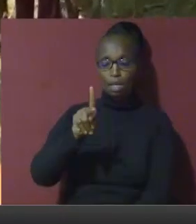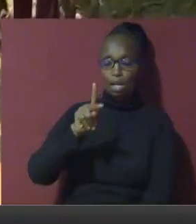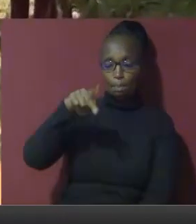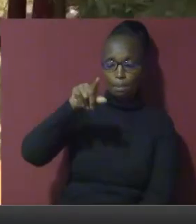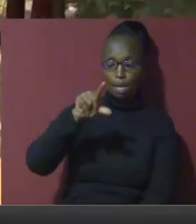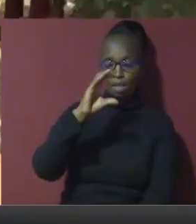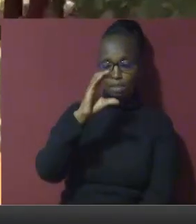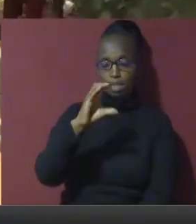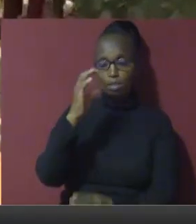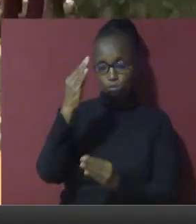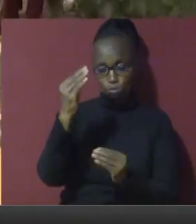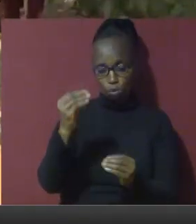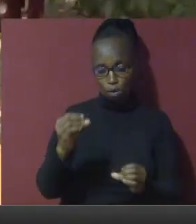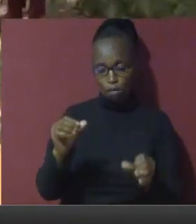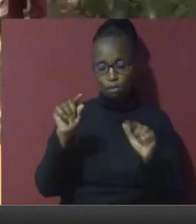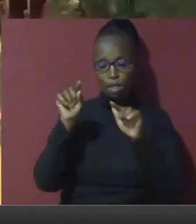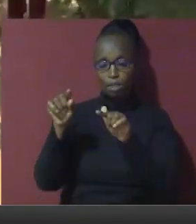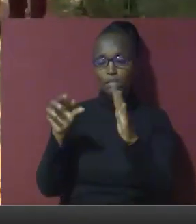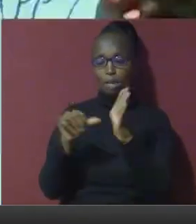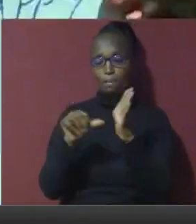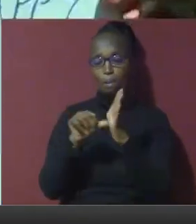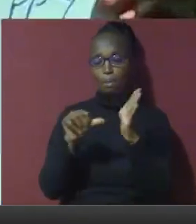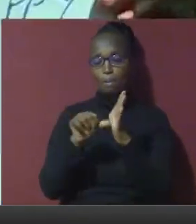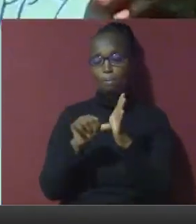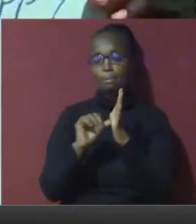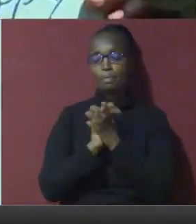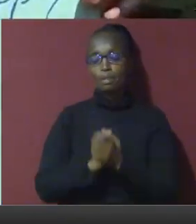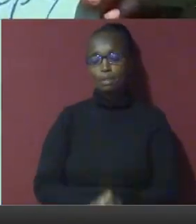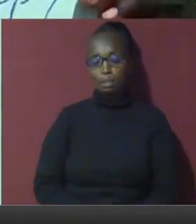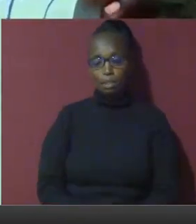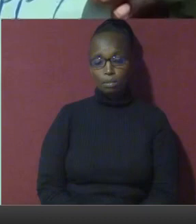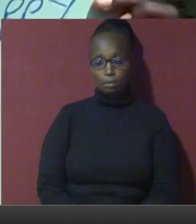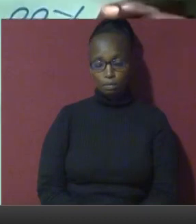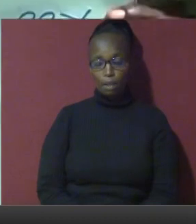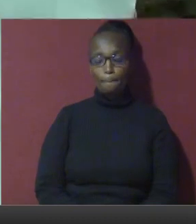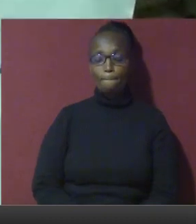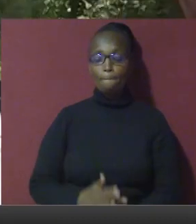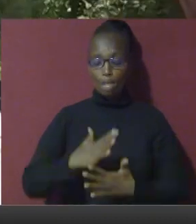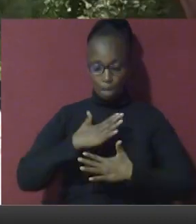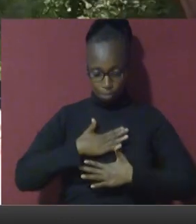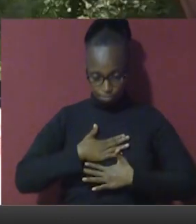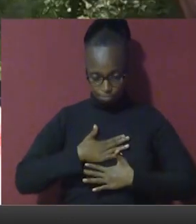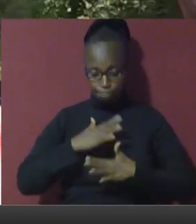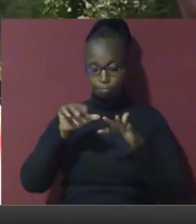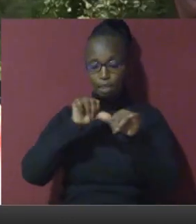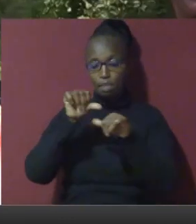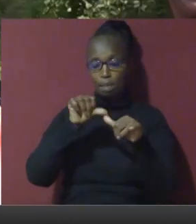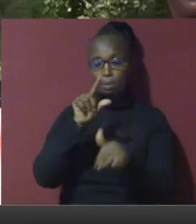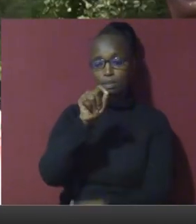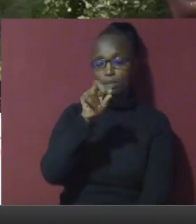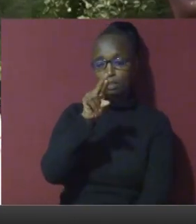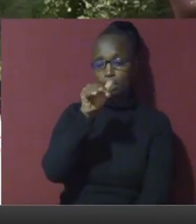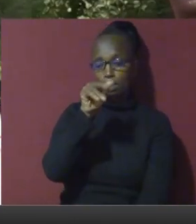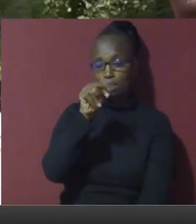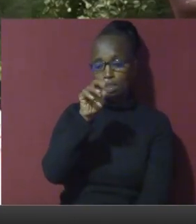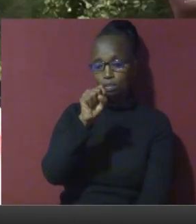KPLC kutegua kitendawili cha ukosefu wa transformer haraka iwezekanavyo. My plea is about the transformer that was taken